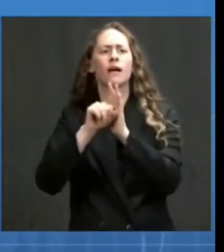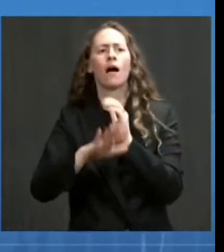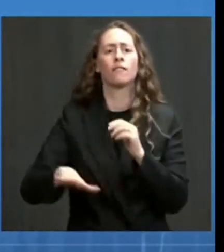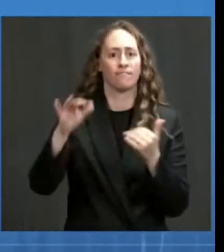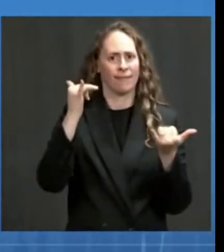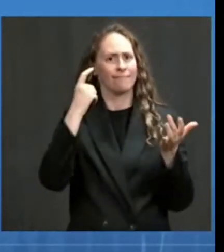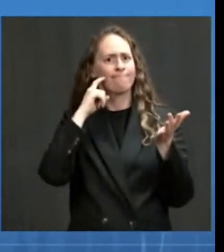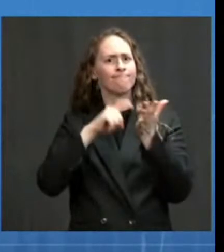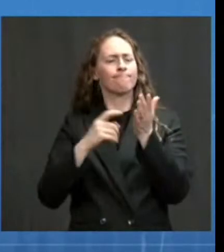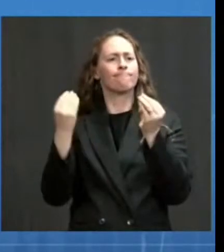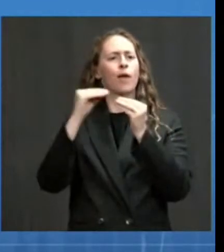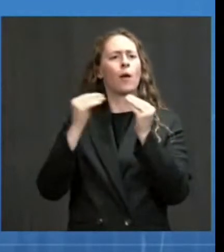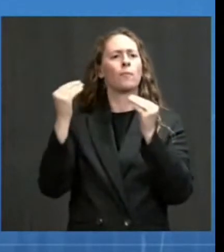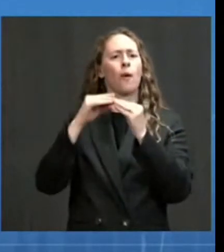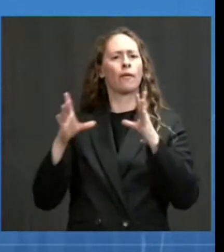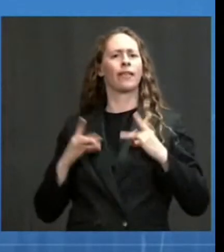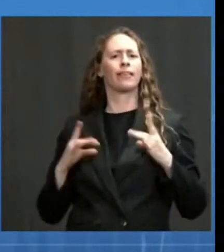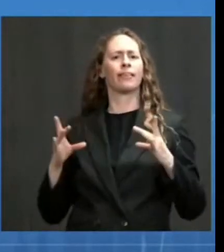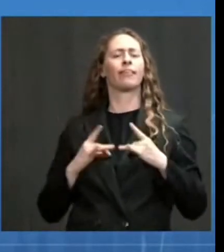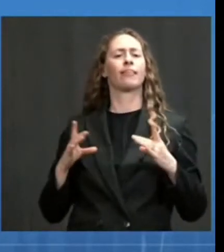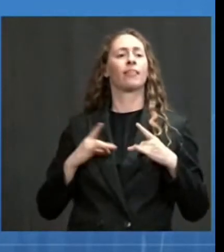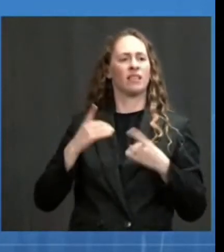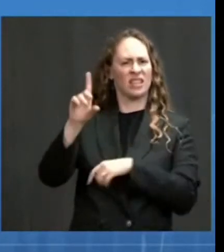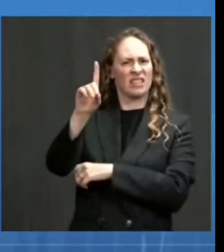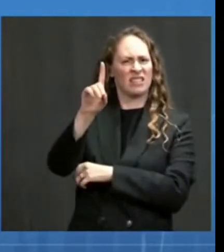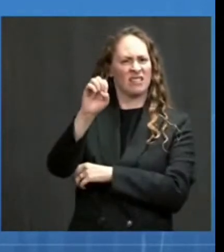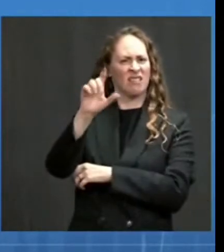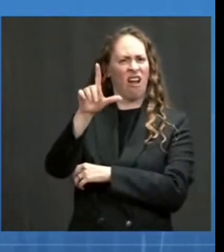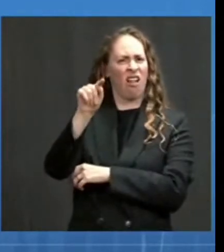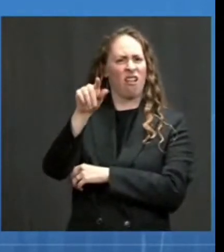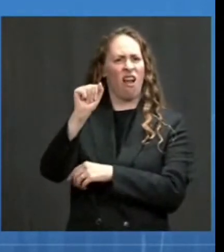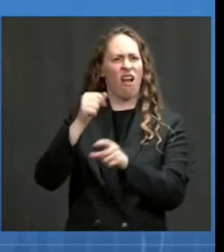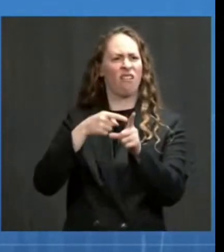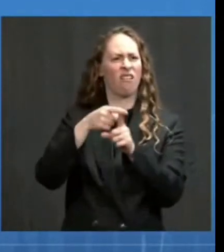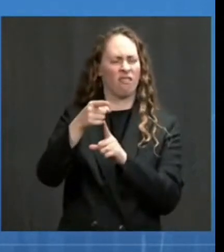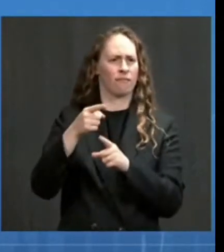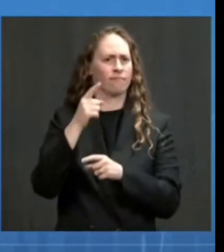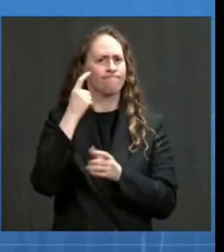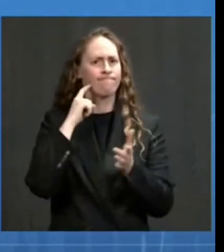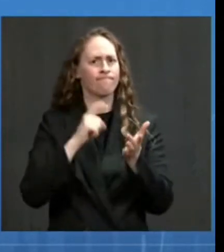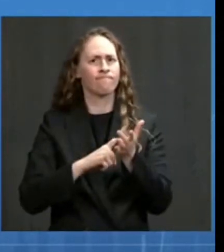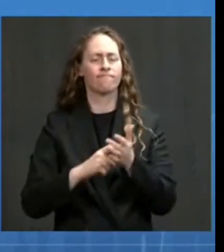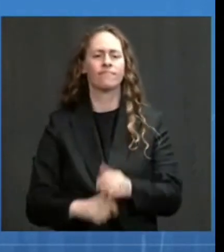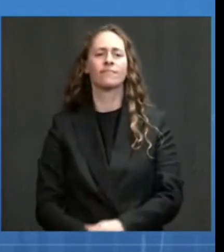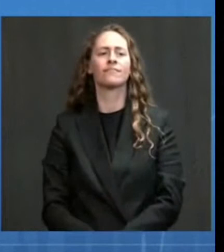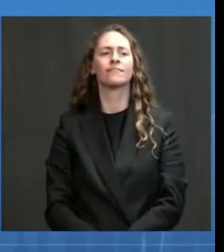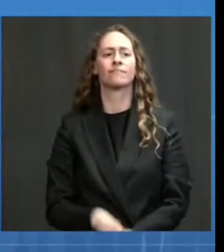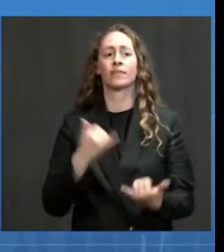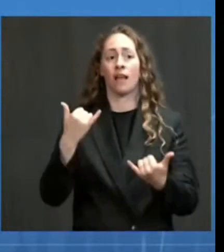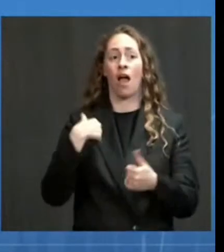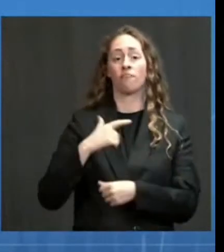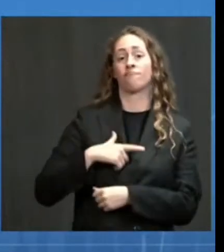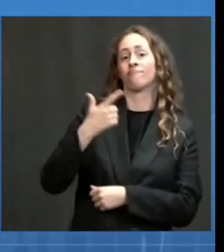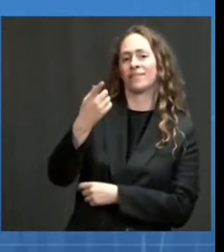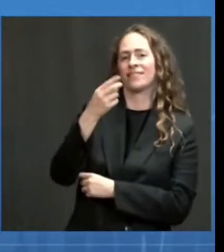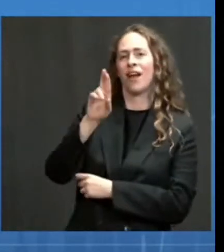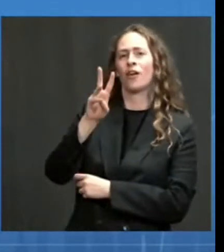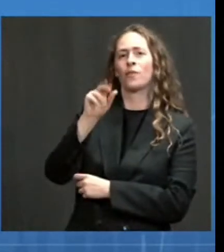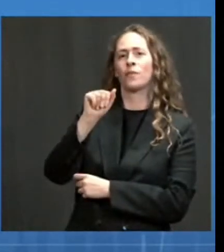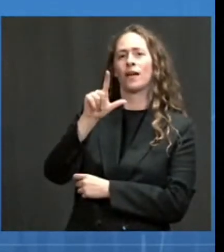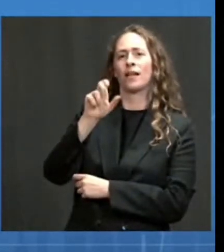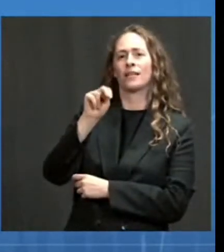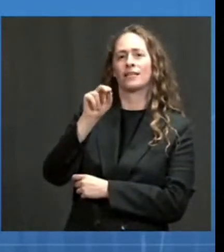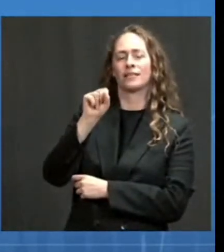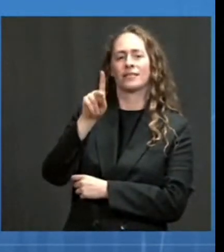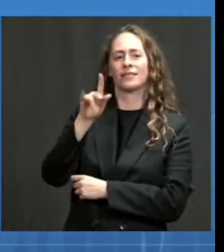turn to Dr. Walensky to provide a first update. Let me turn to Dr. Walensky to provide, including the Delta variant. And then state of the pandemic, including